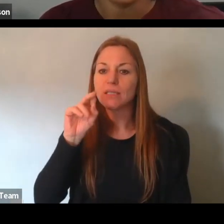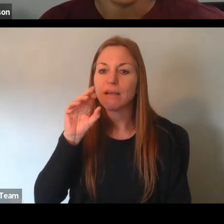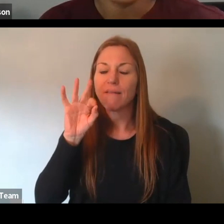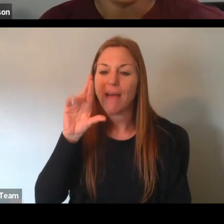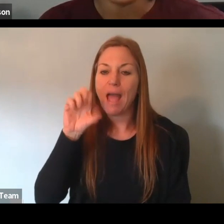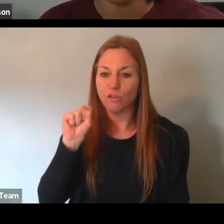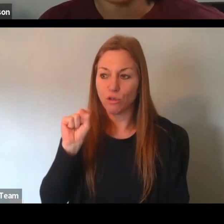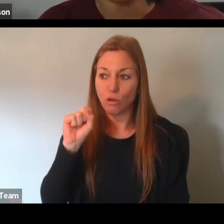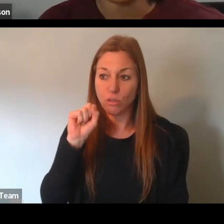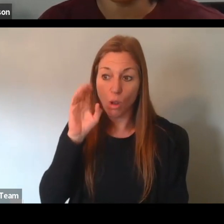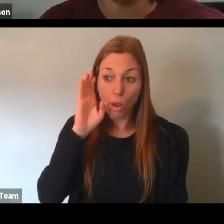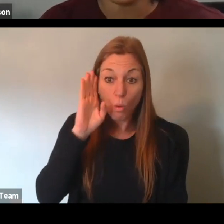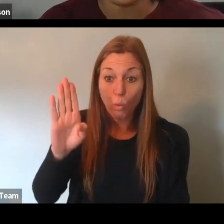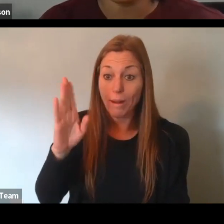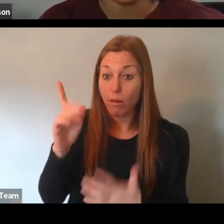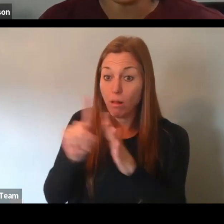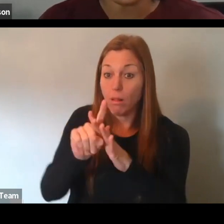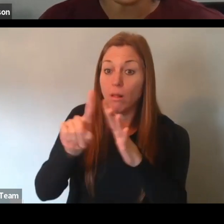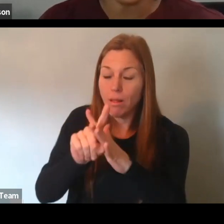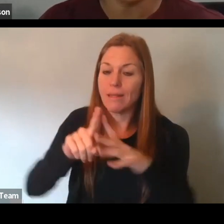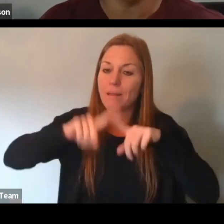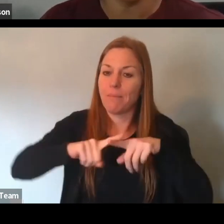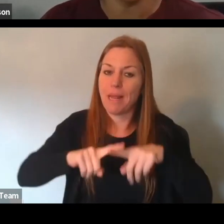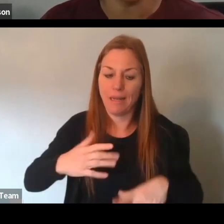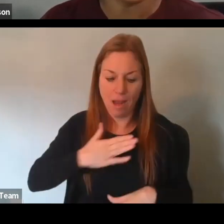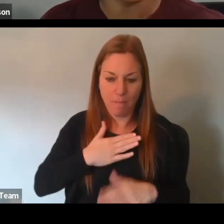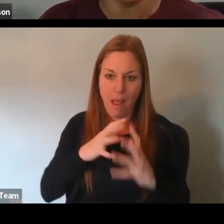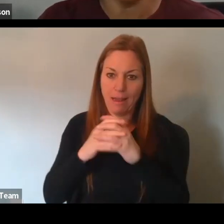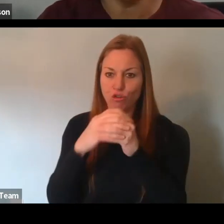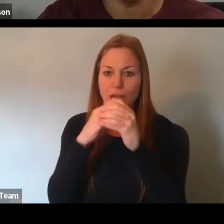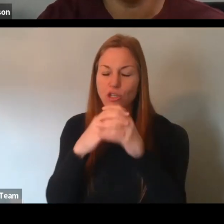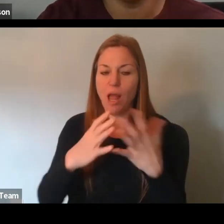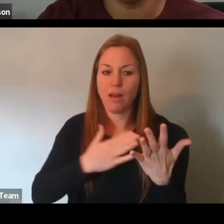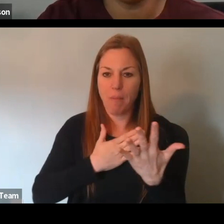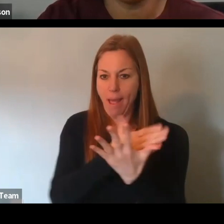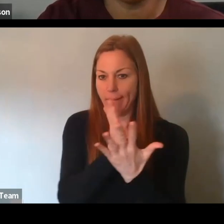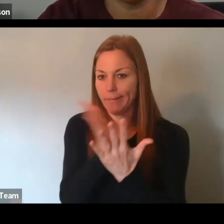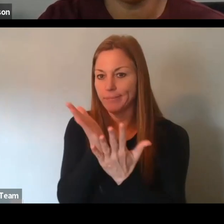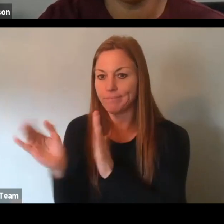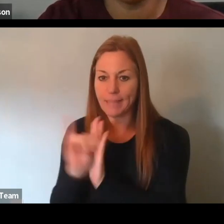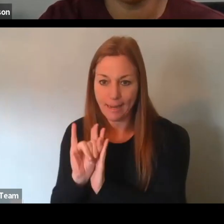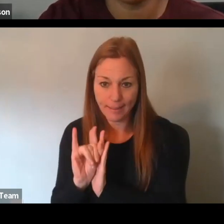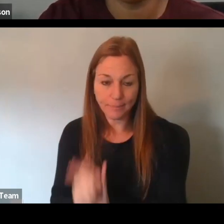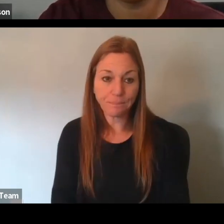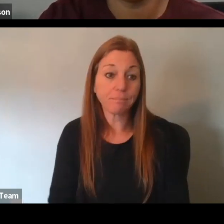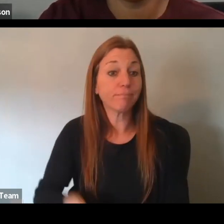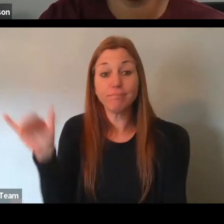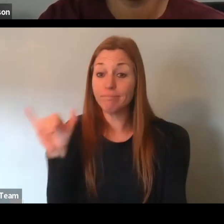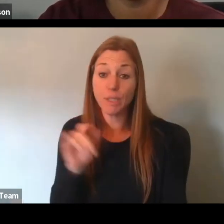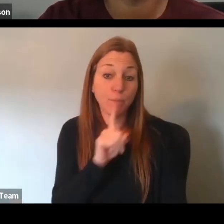a unique context. The same thing is true for psychological risks and for social risks.